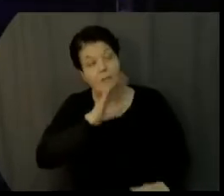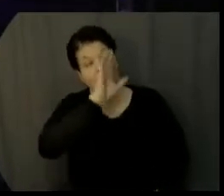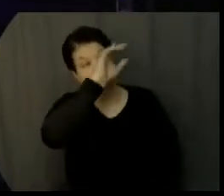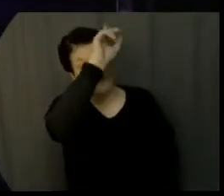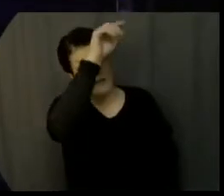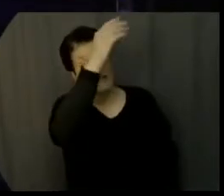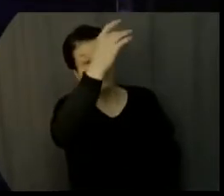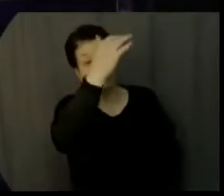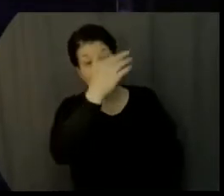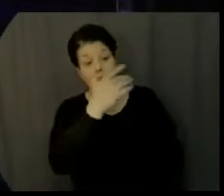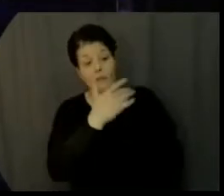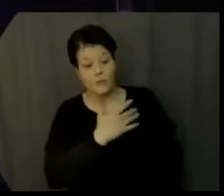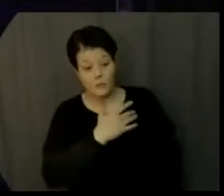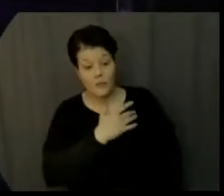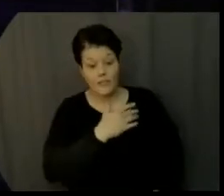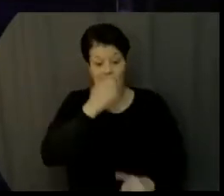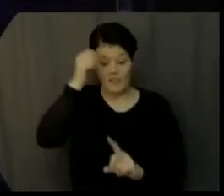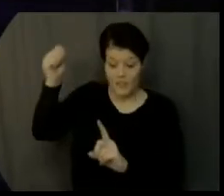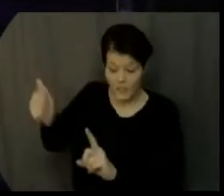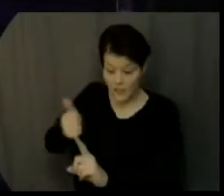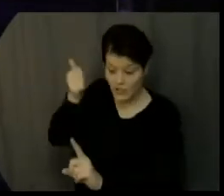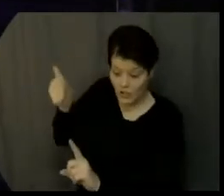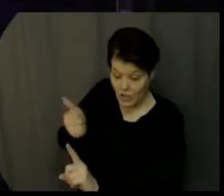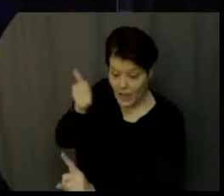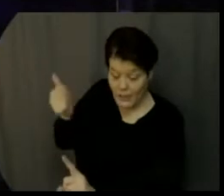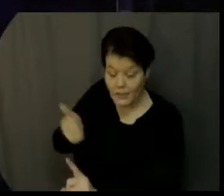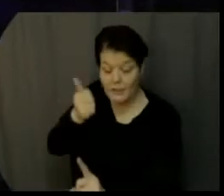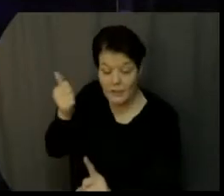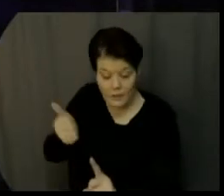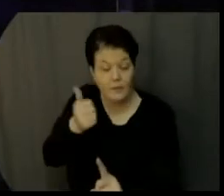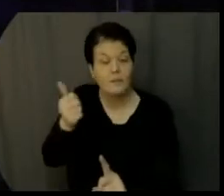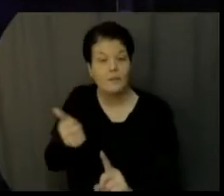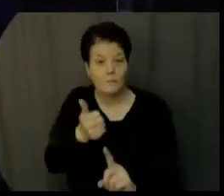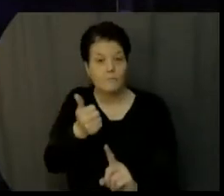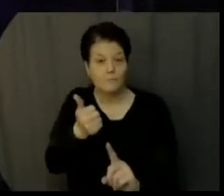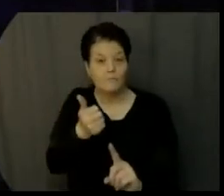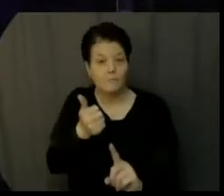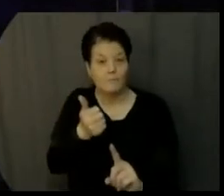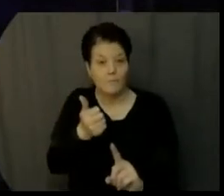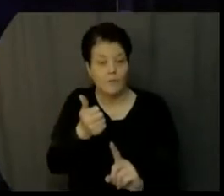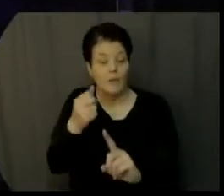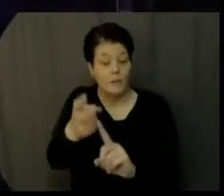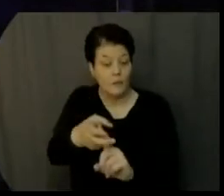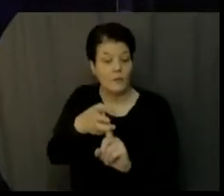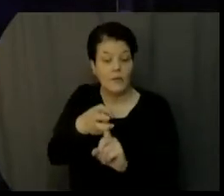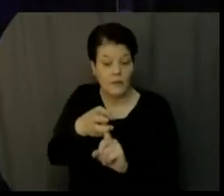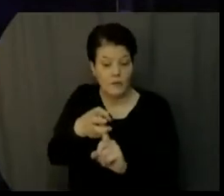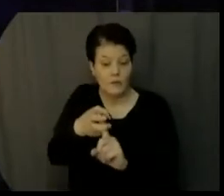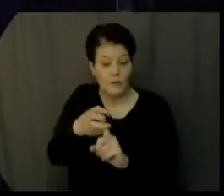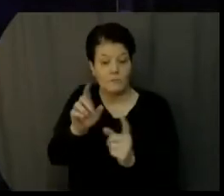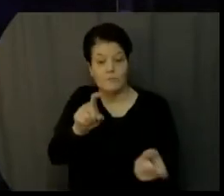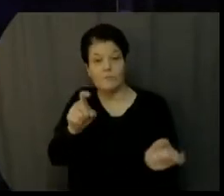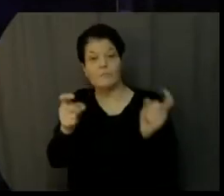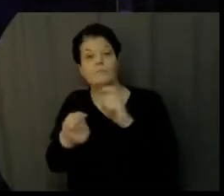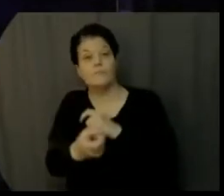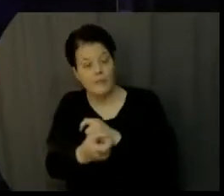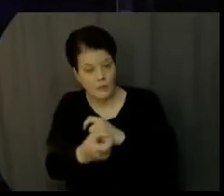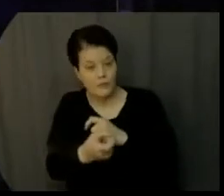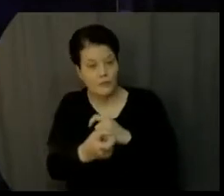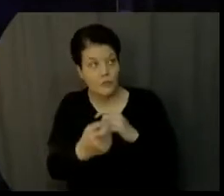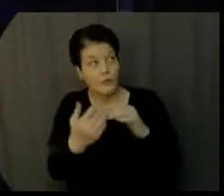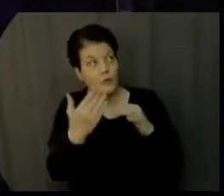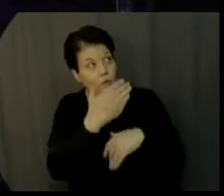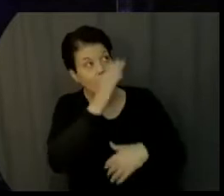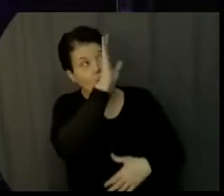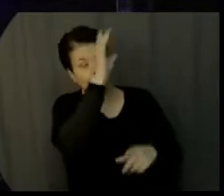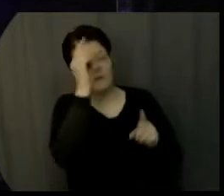that saved you, is the same Spirit of God that will bring transformation in your life through His Spirit, through the Word, when we